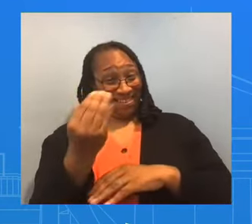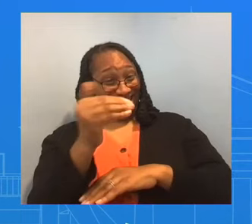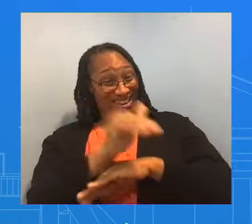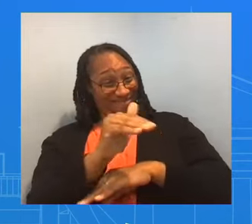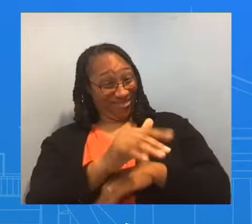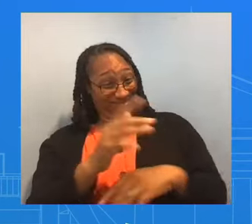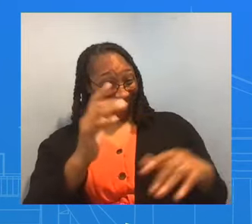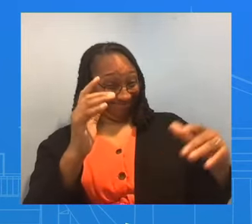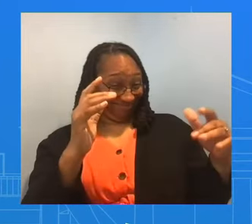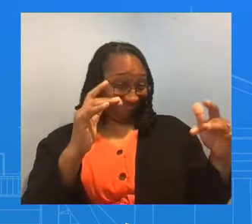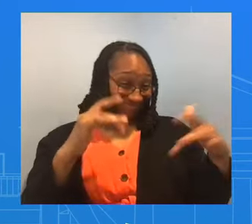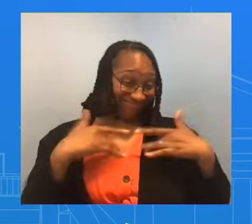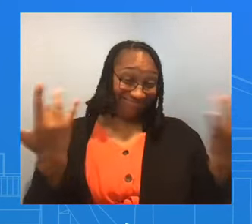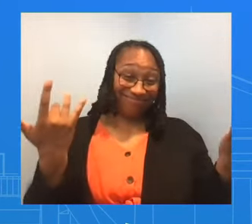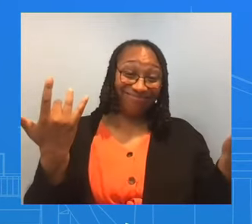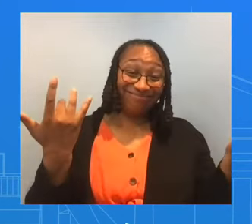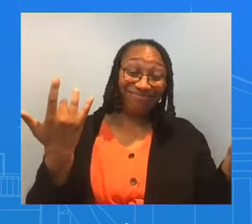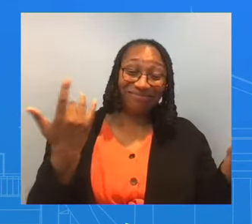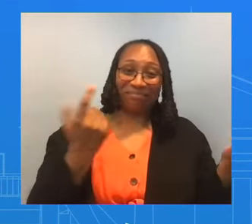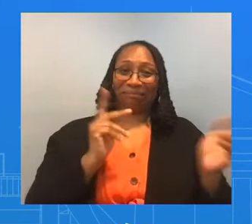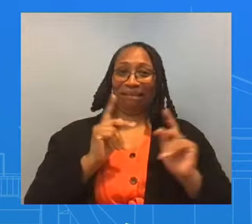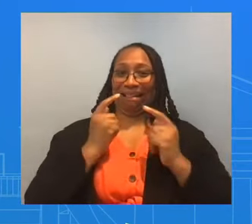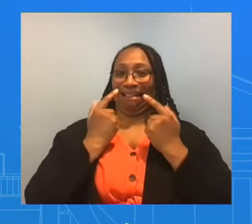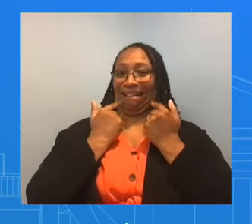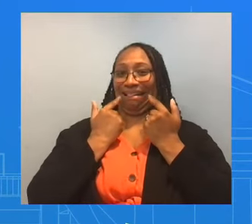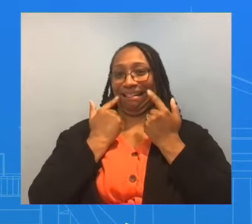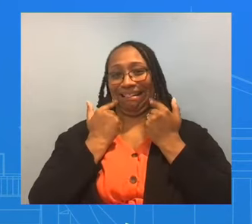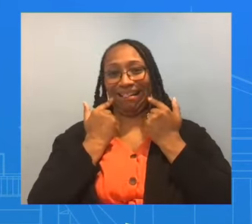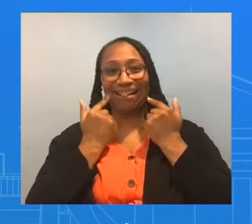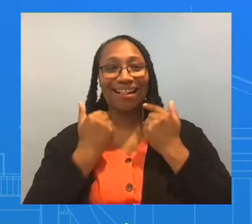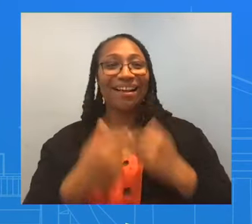can you describe sort of